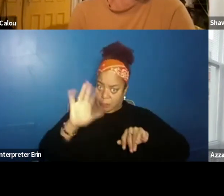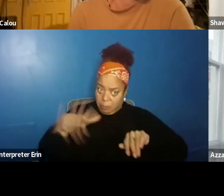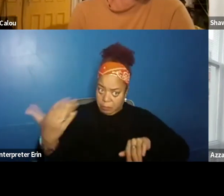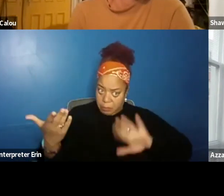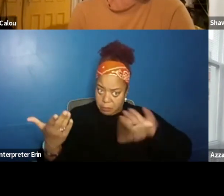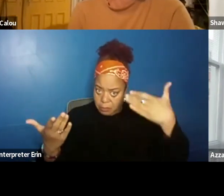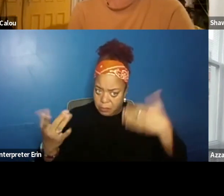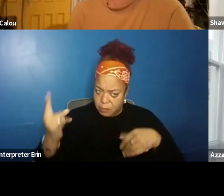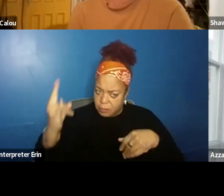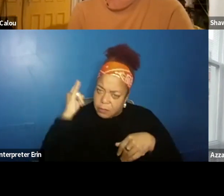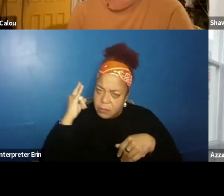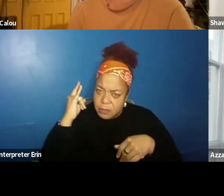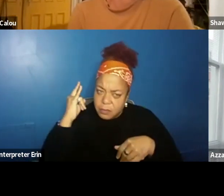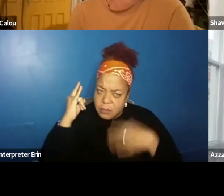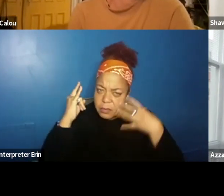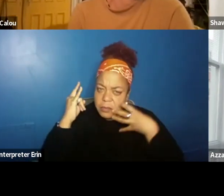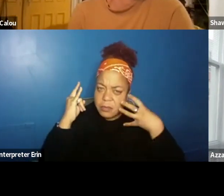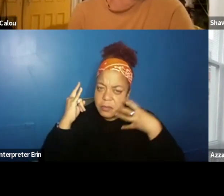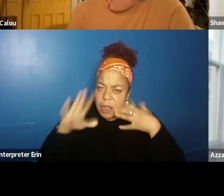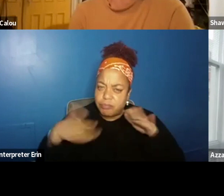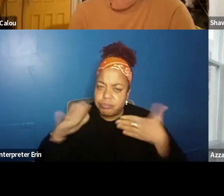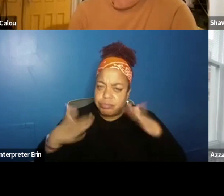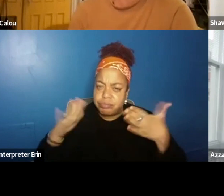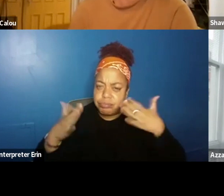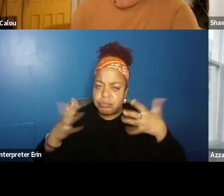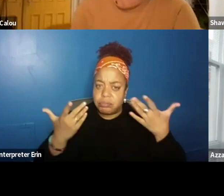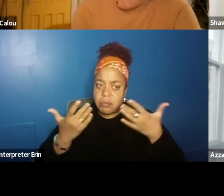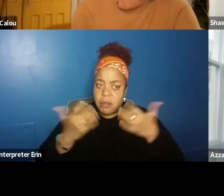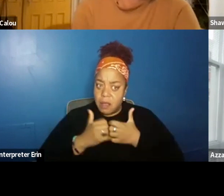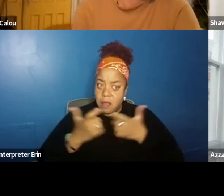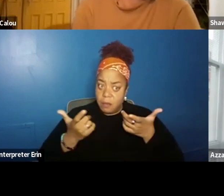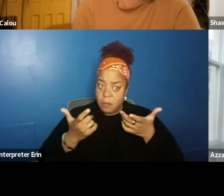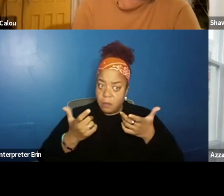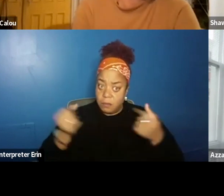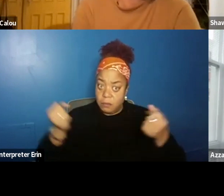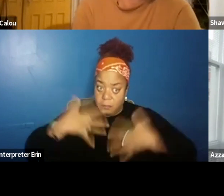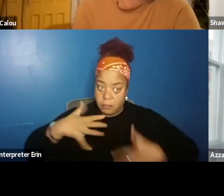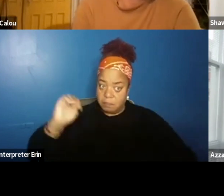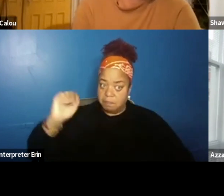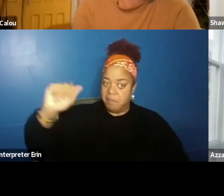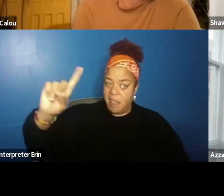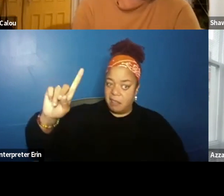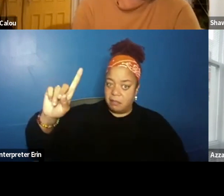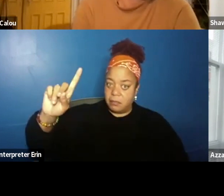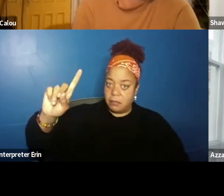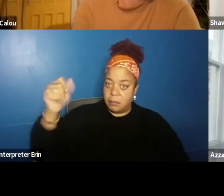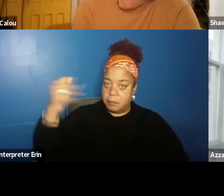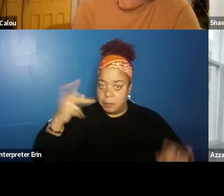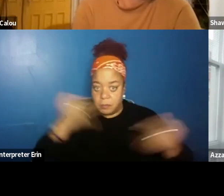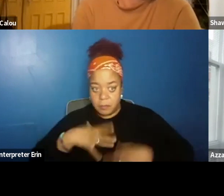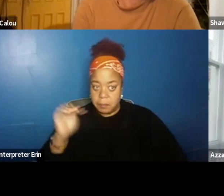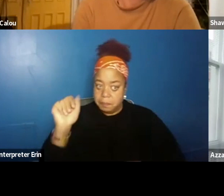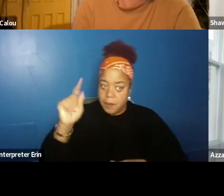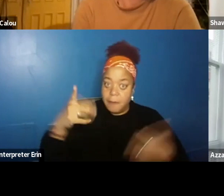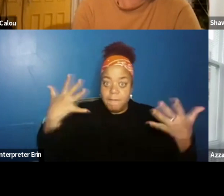the fear of madness, the fear of difference, the fear of disorderliness, the fear of the unknown, especially